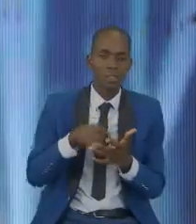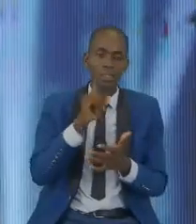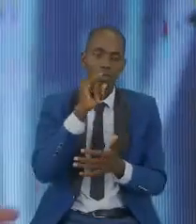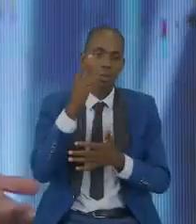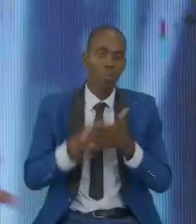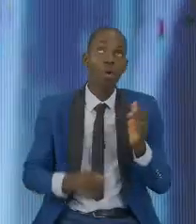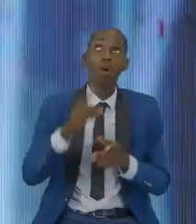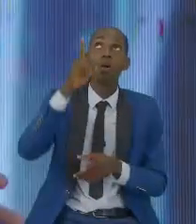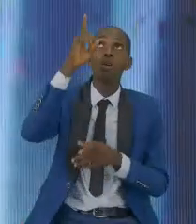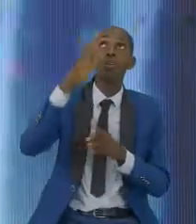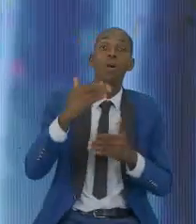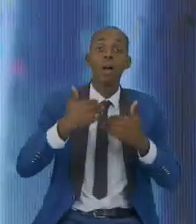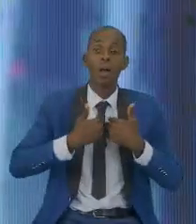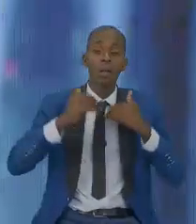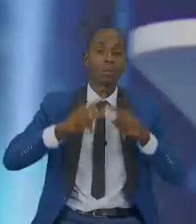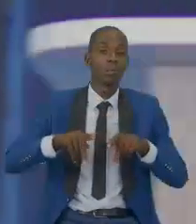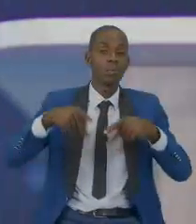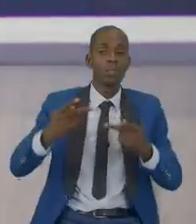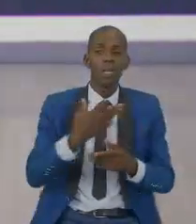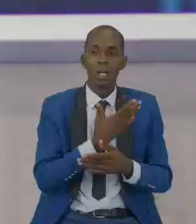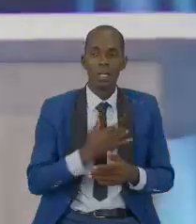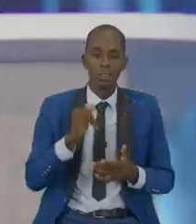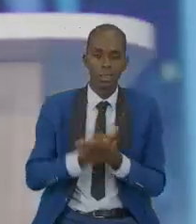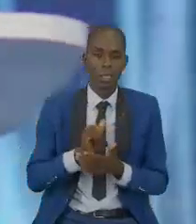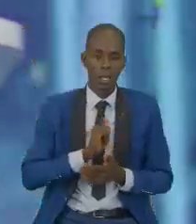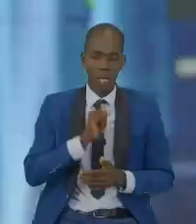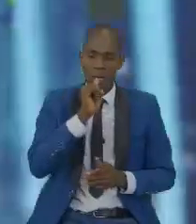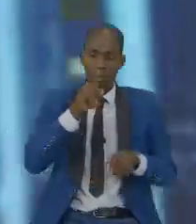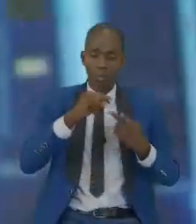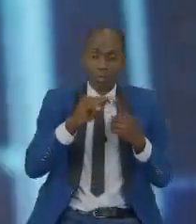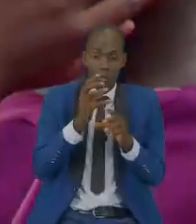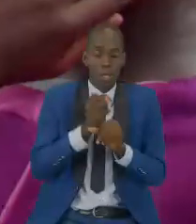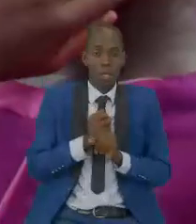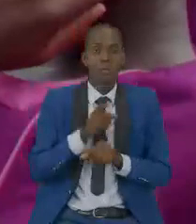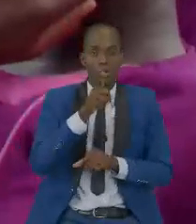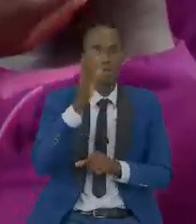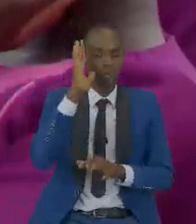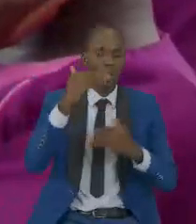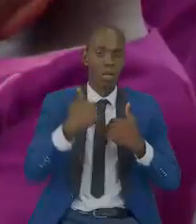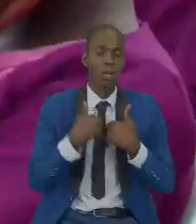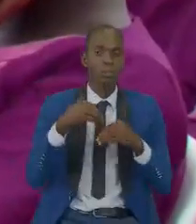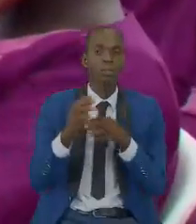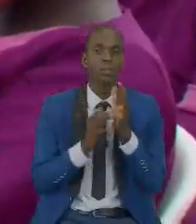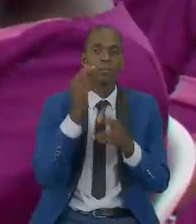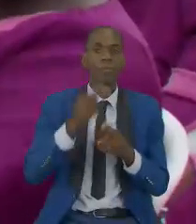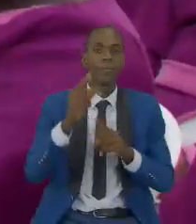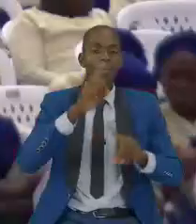has provided and I'm going to have, you will have. I